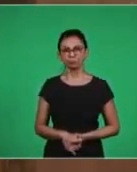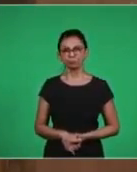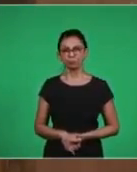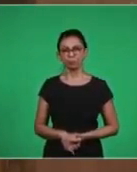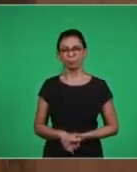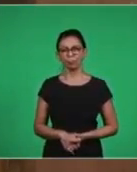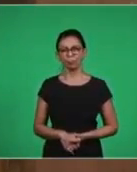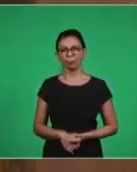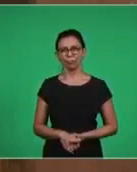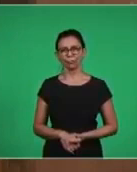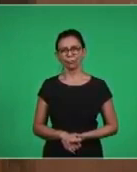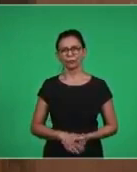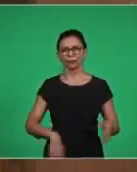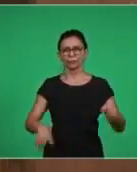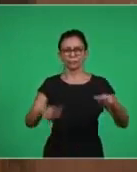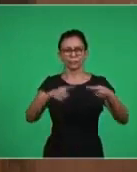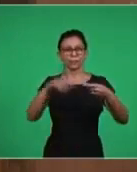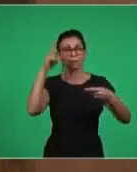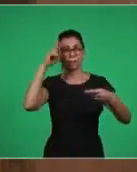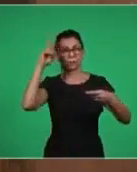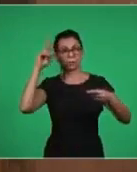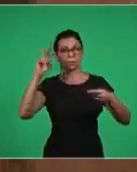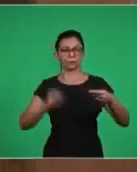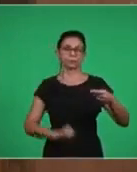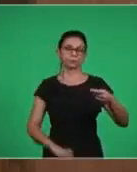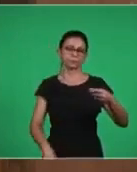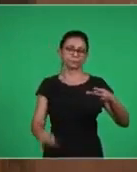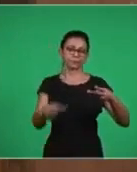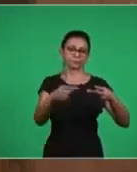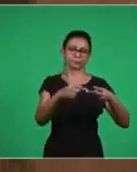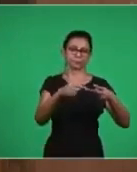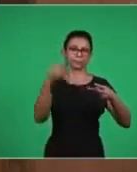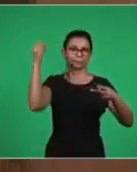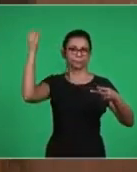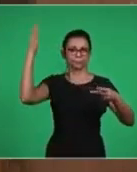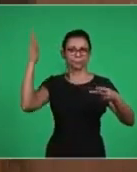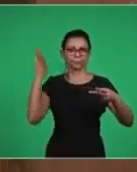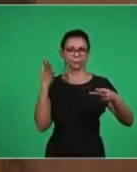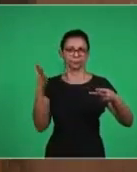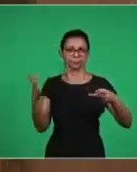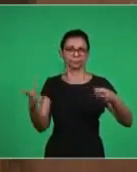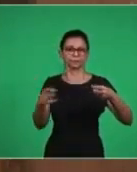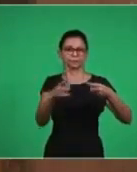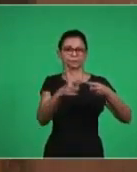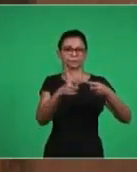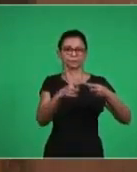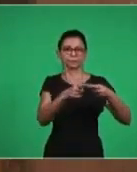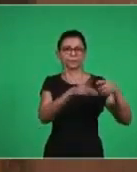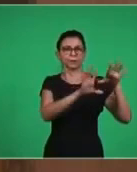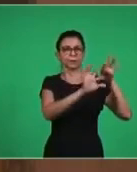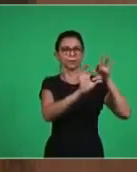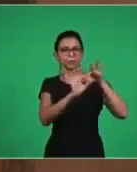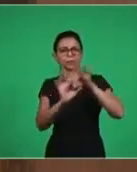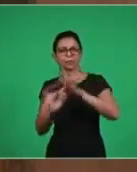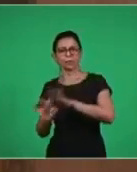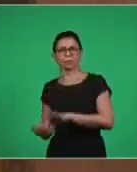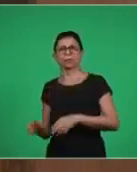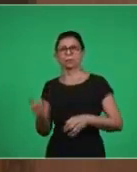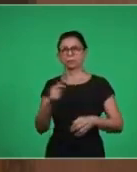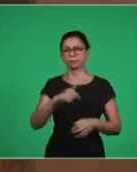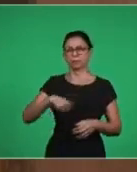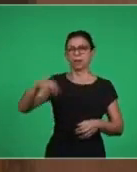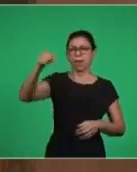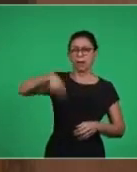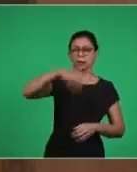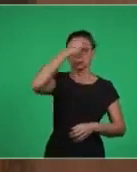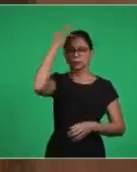But I want to speak about this location. The other things we're going to speak about later here. So the concerts are here, everybody's